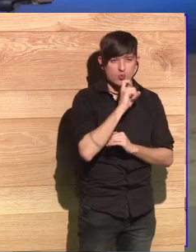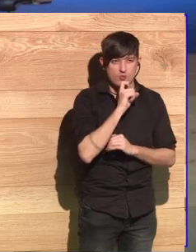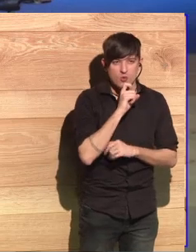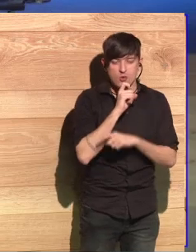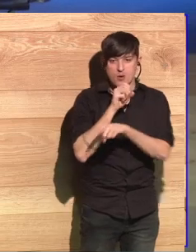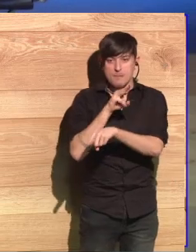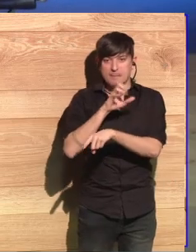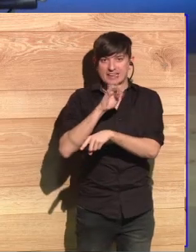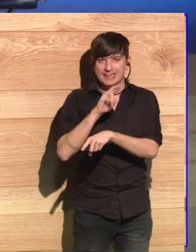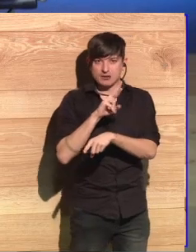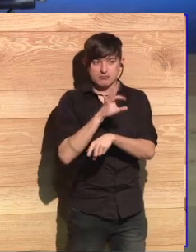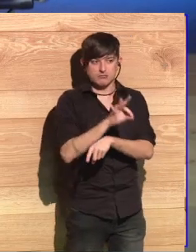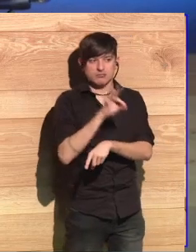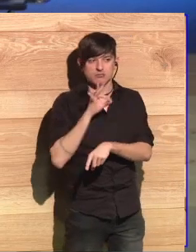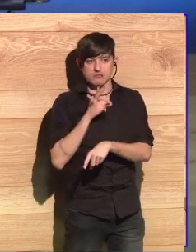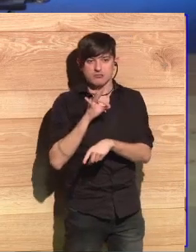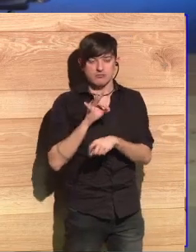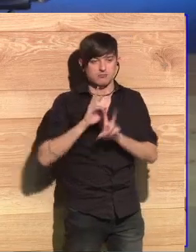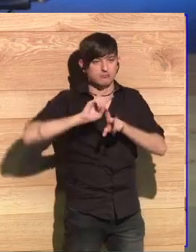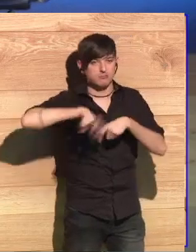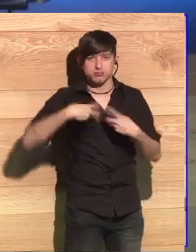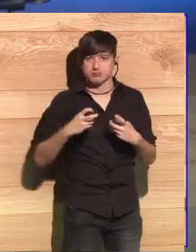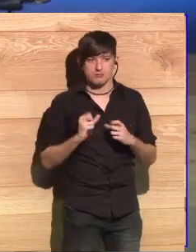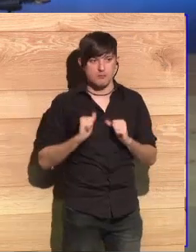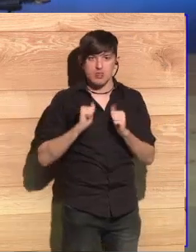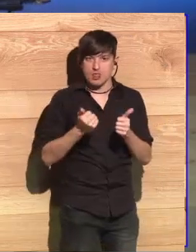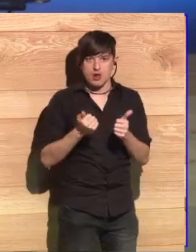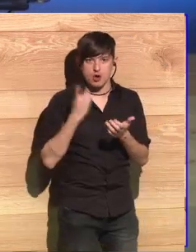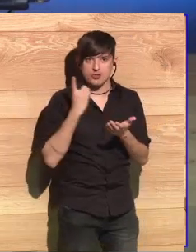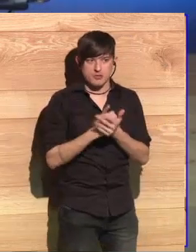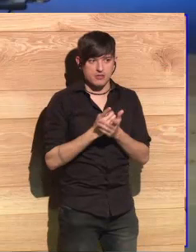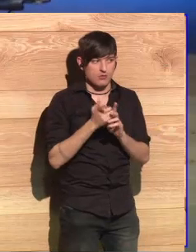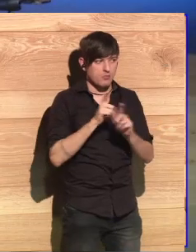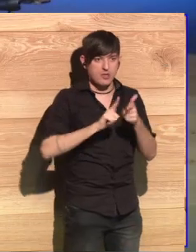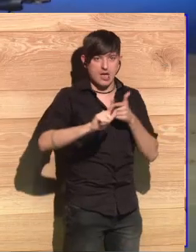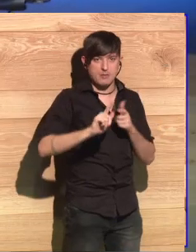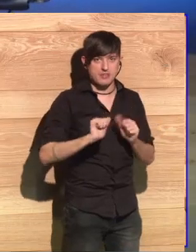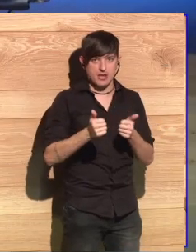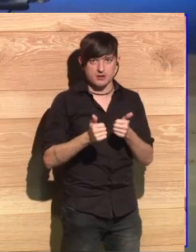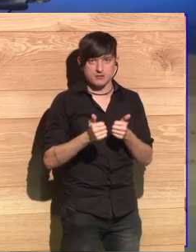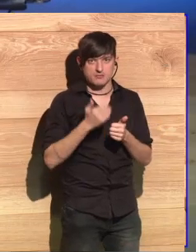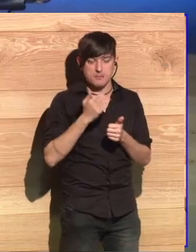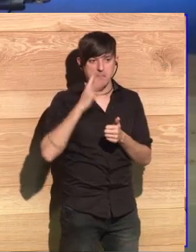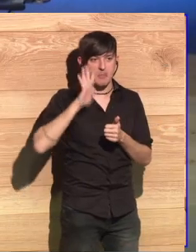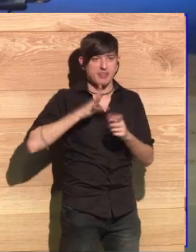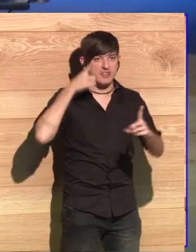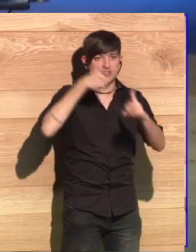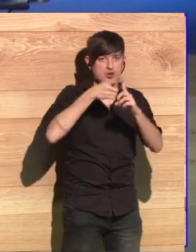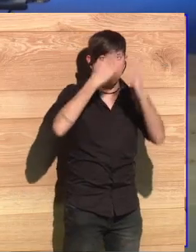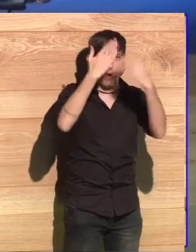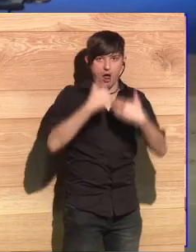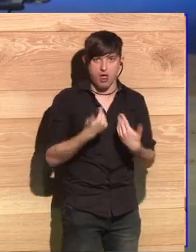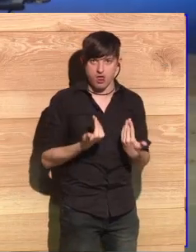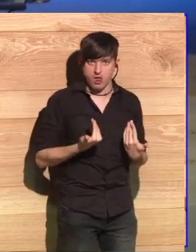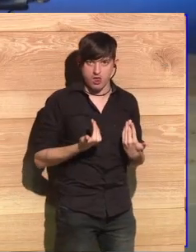you face that time in your life? Because Peter started from scratch, and to start a trip